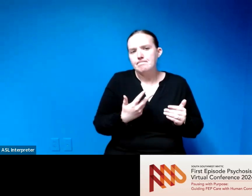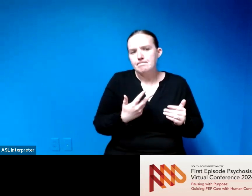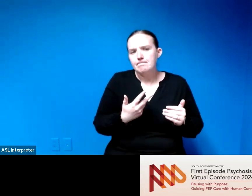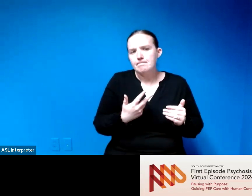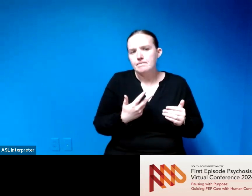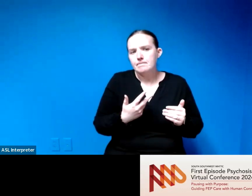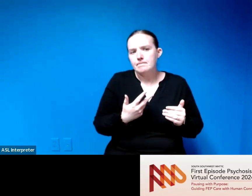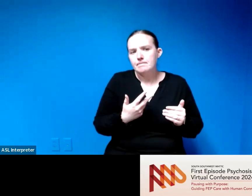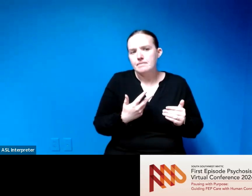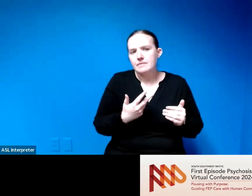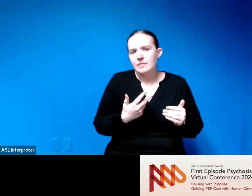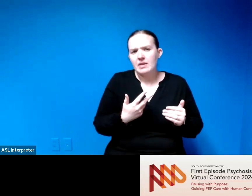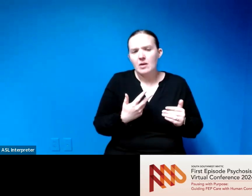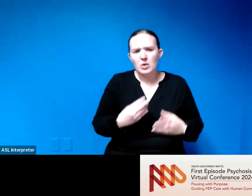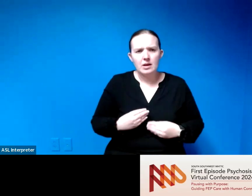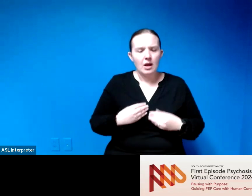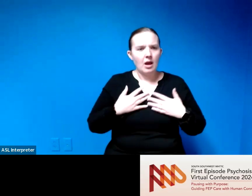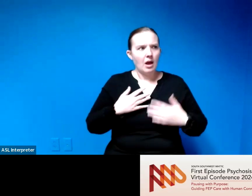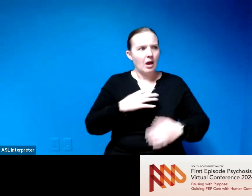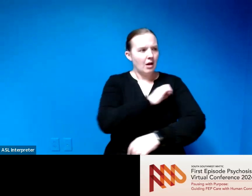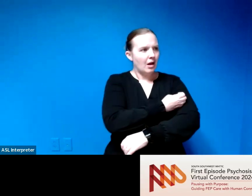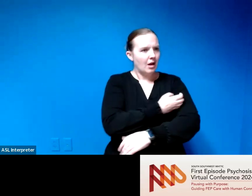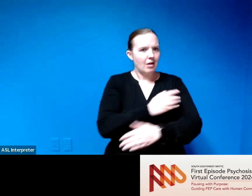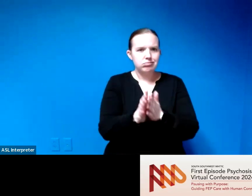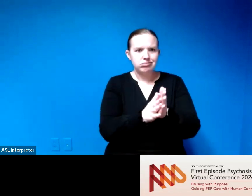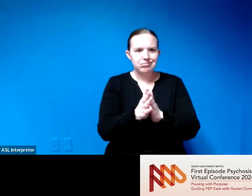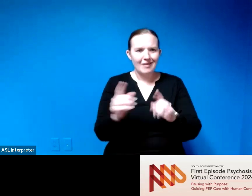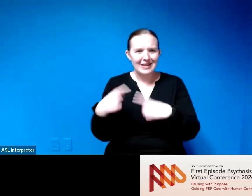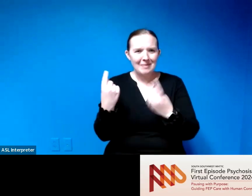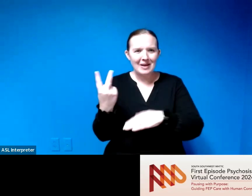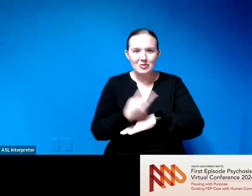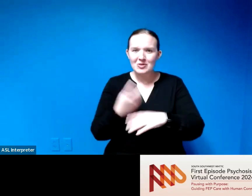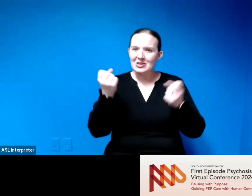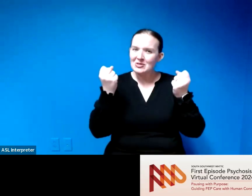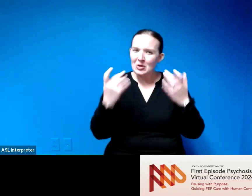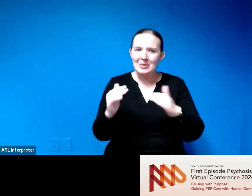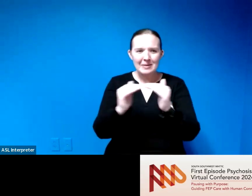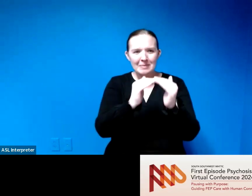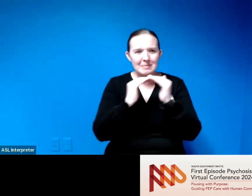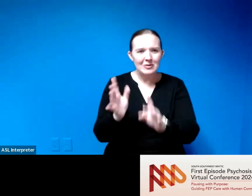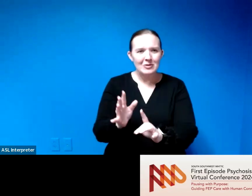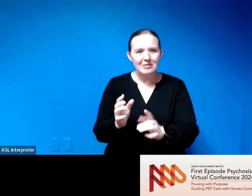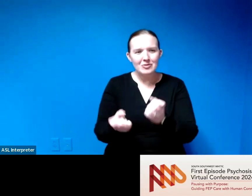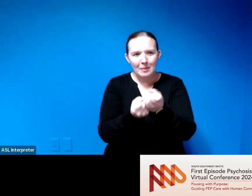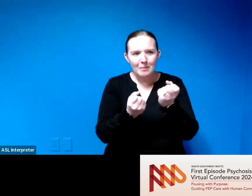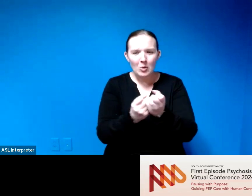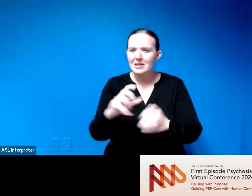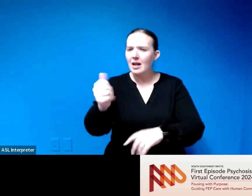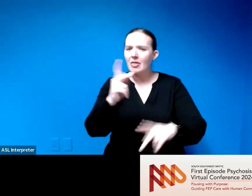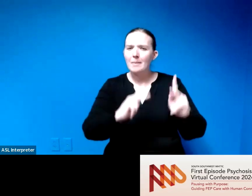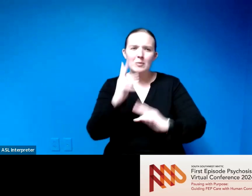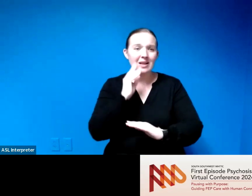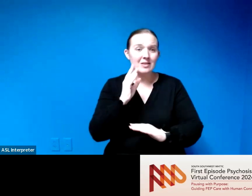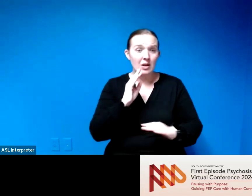I would say, uplifting and energizing for me during the last 2 days to hear from so many peer supports and other people with lived experience who are